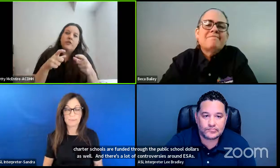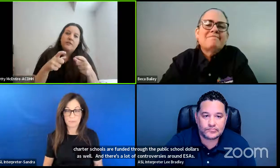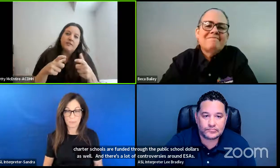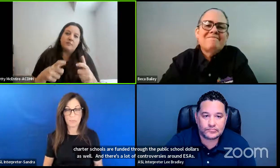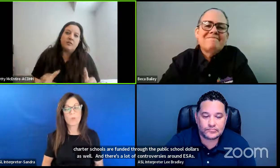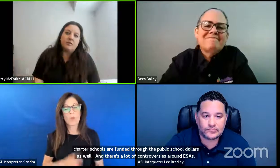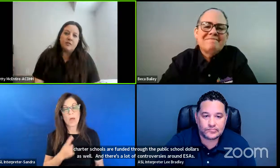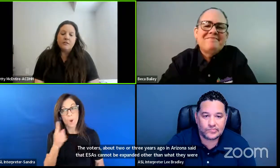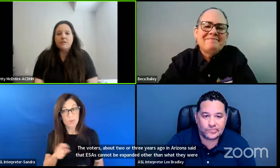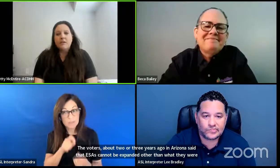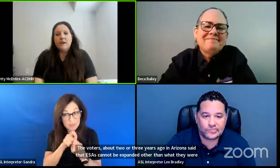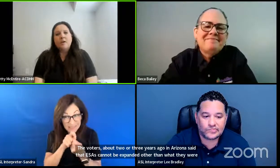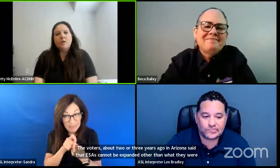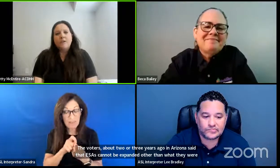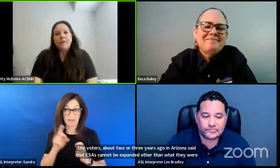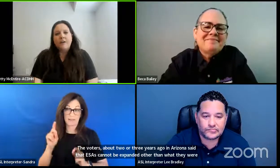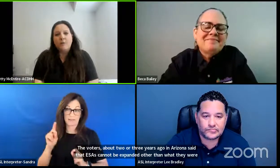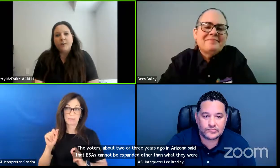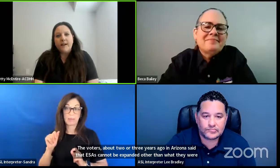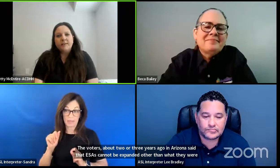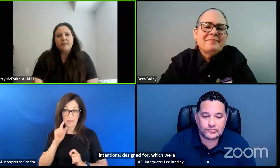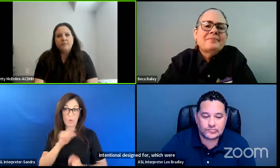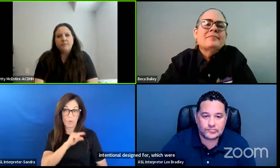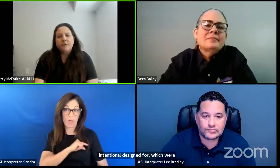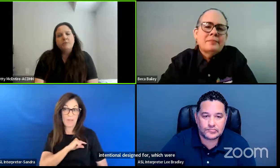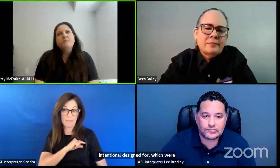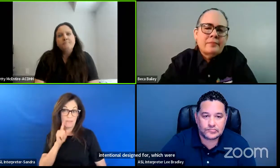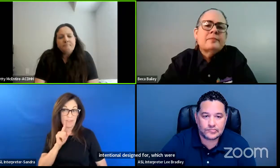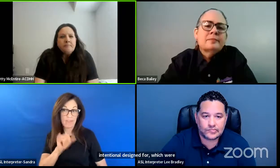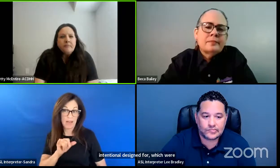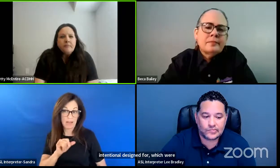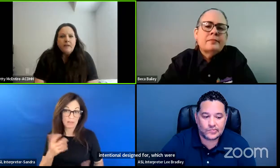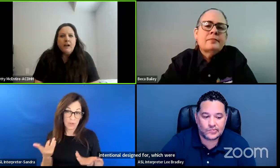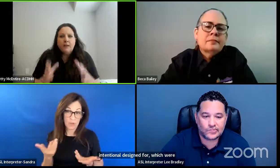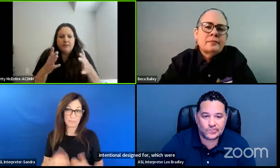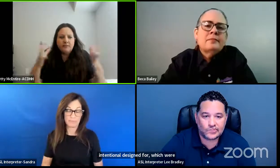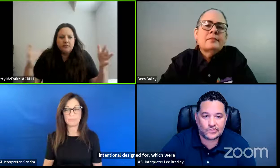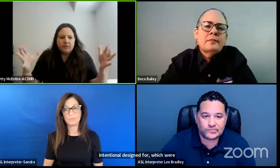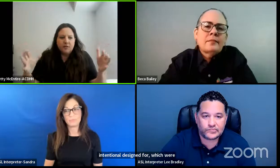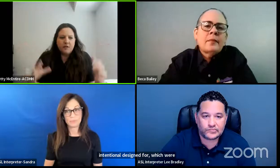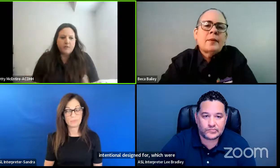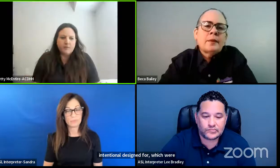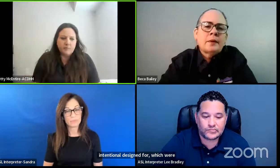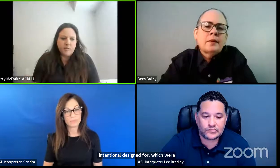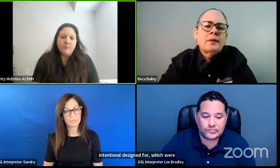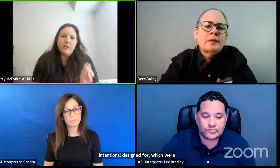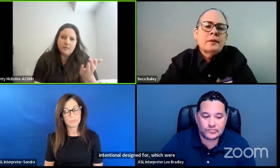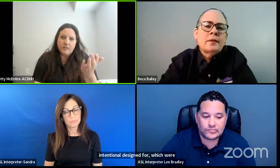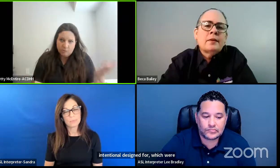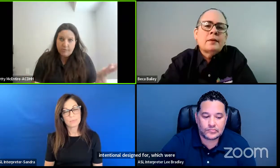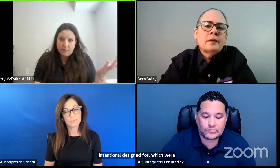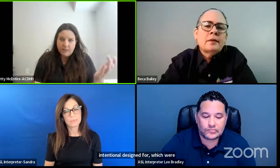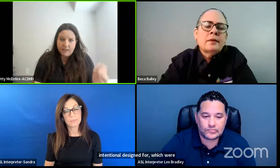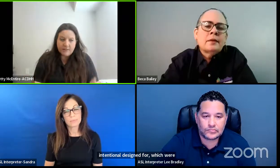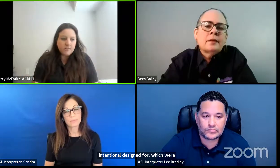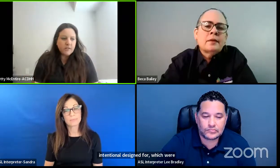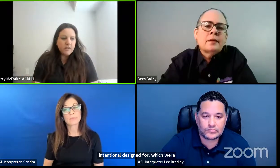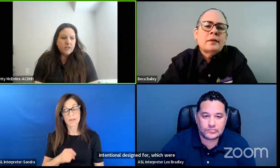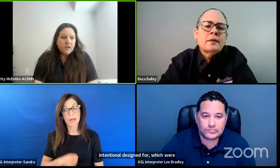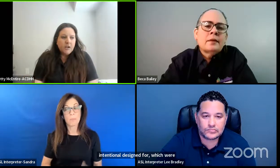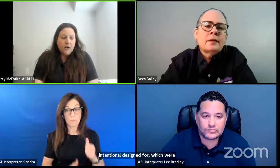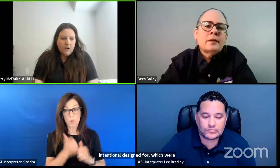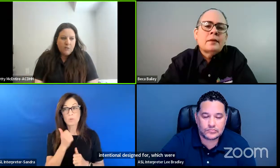only certain disabilities that qualify for that. So, and primarily the